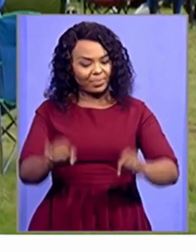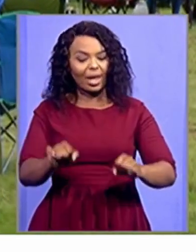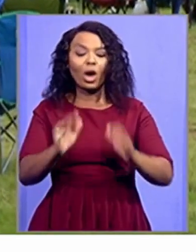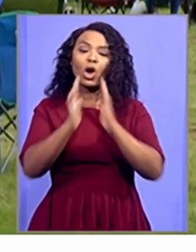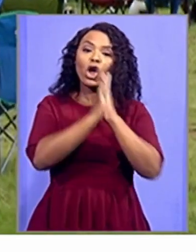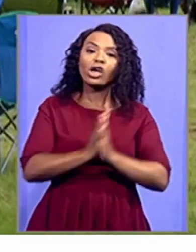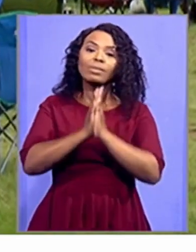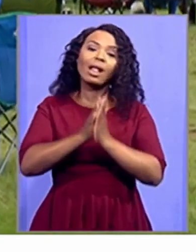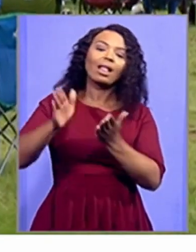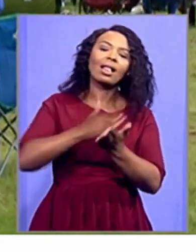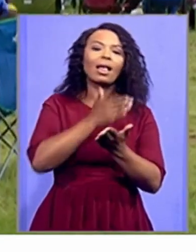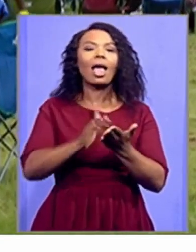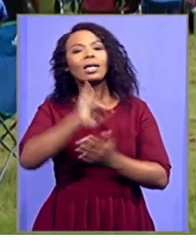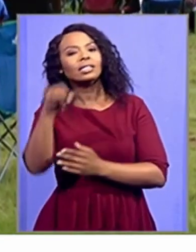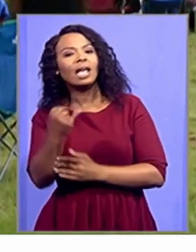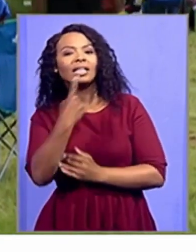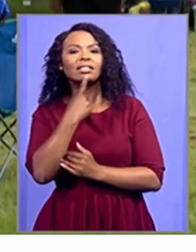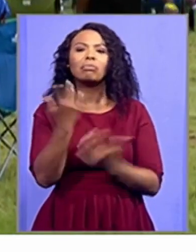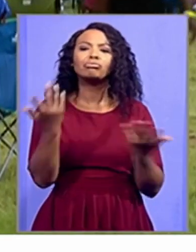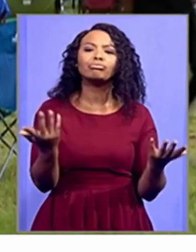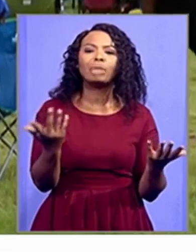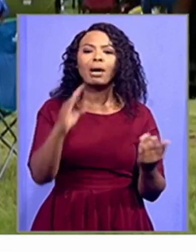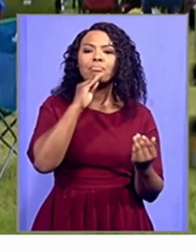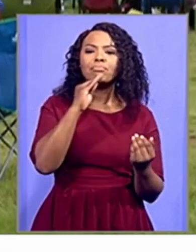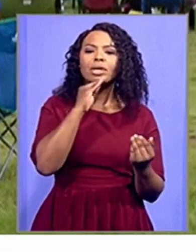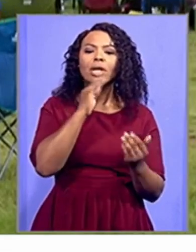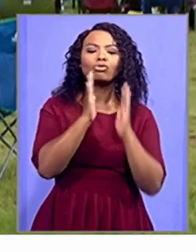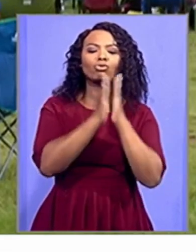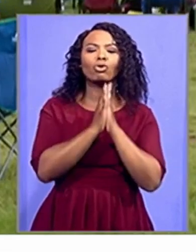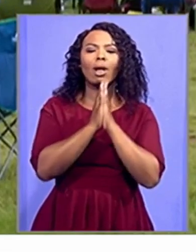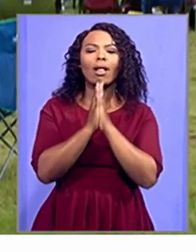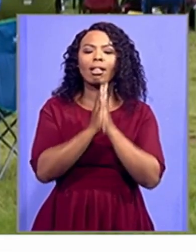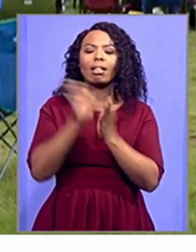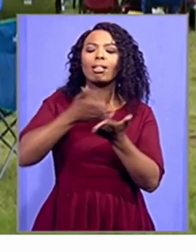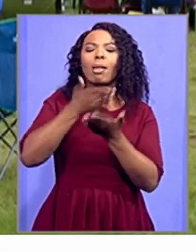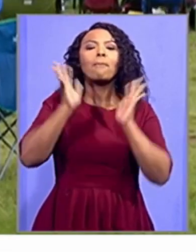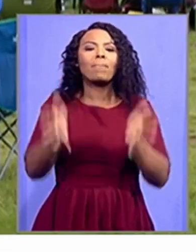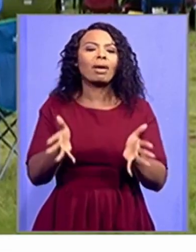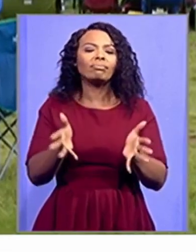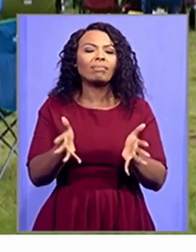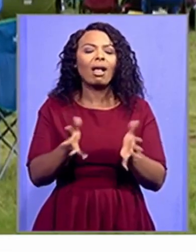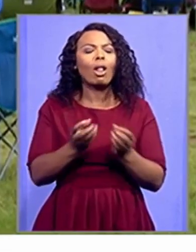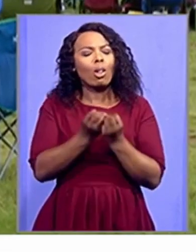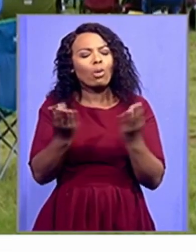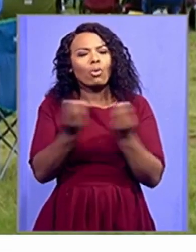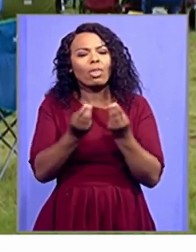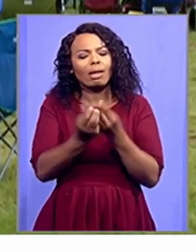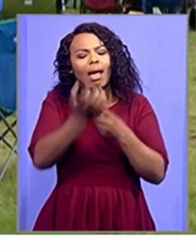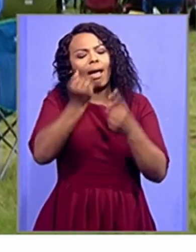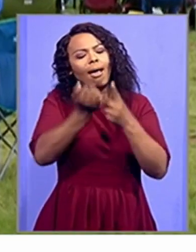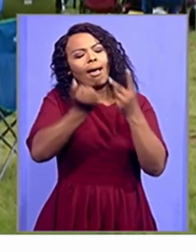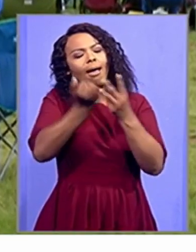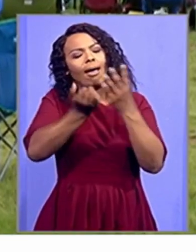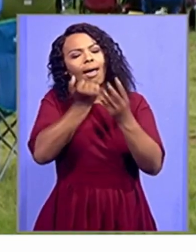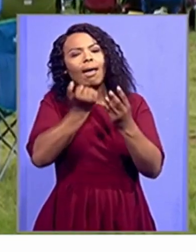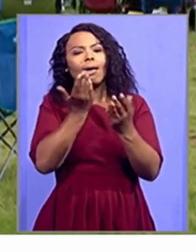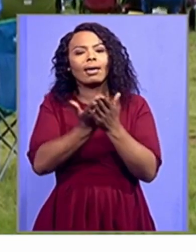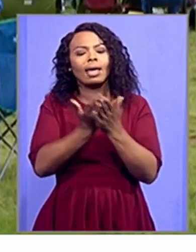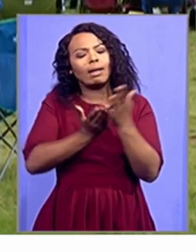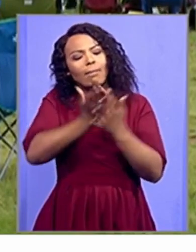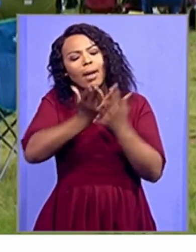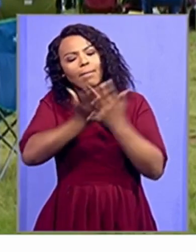rena a se fela go no re e be Gospel Festival na di elements in it mo e le goreng re na le